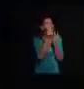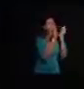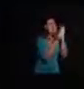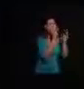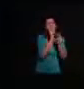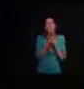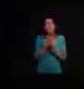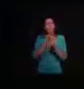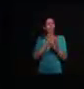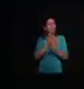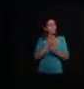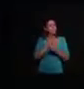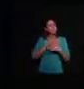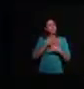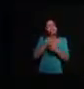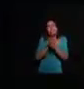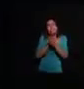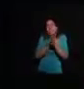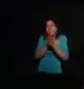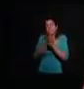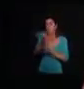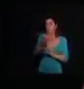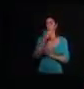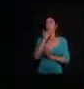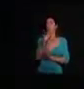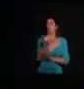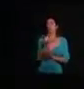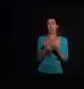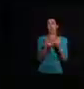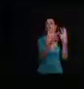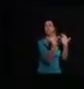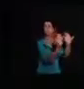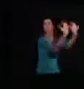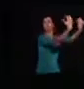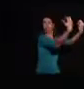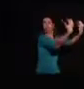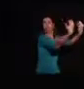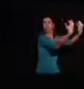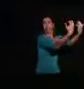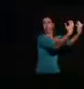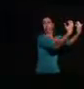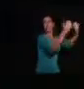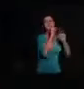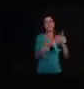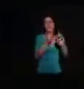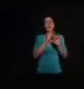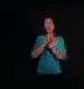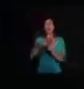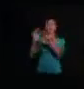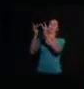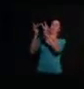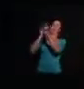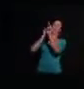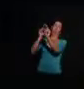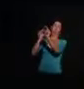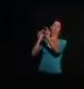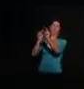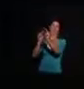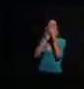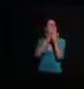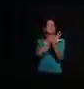being generated. Finally, I want to thank everyone in the audience as well and watching from home. Thank you so much for joining